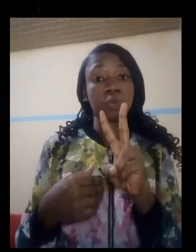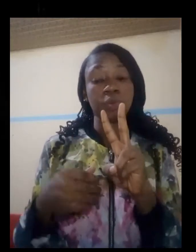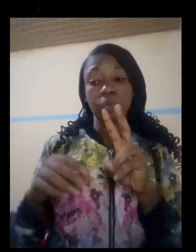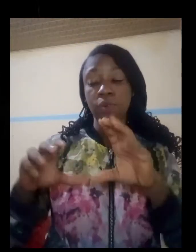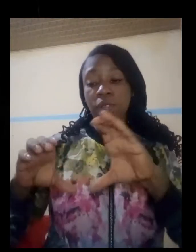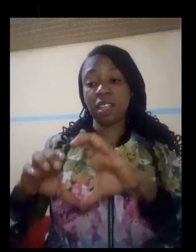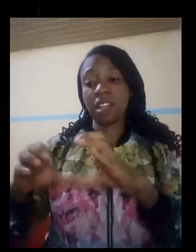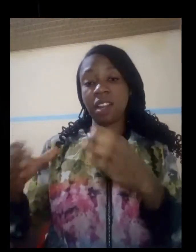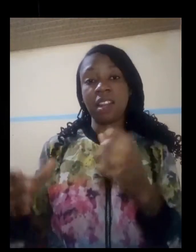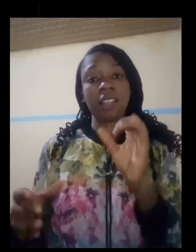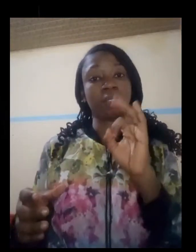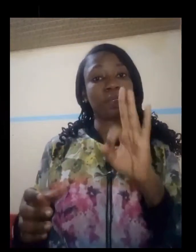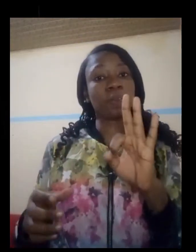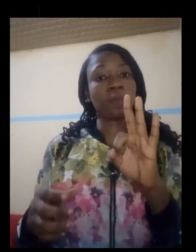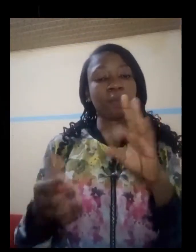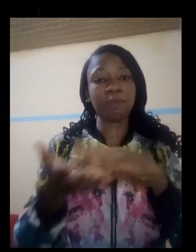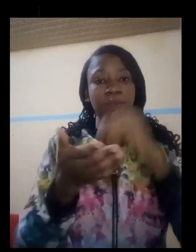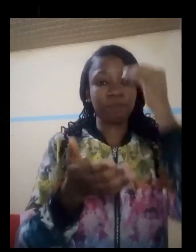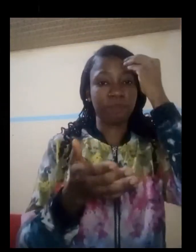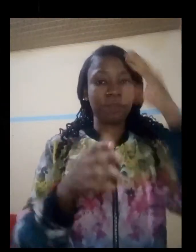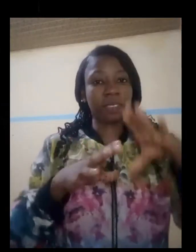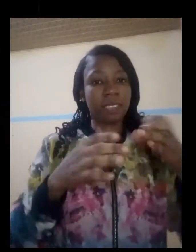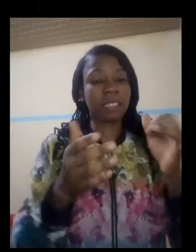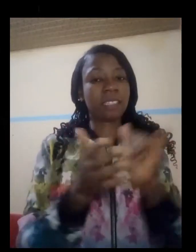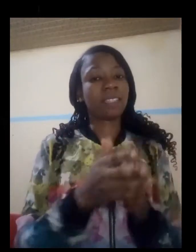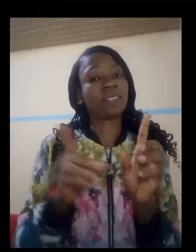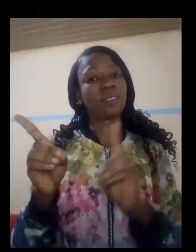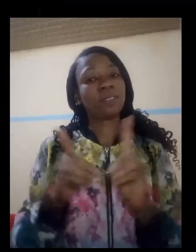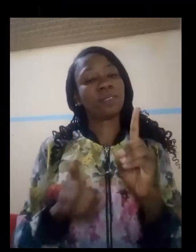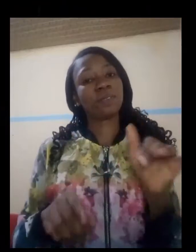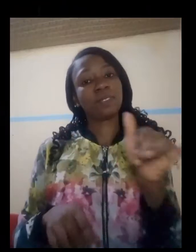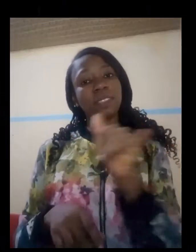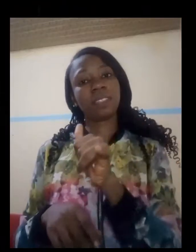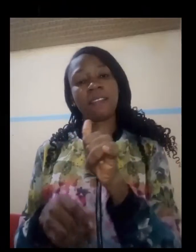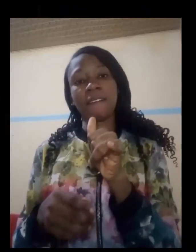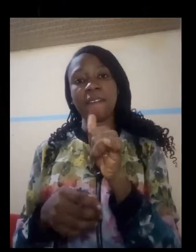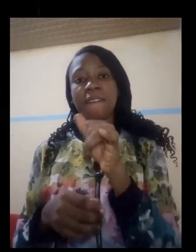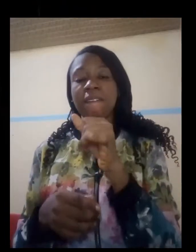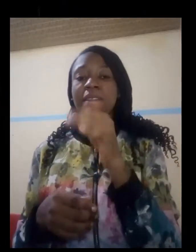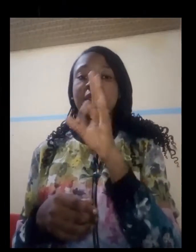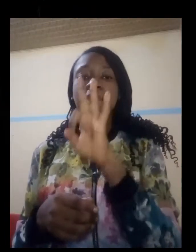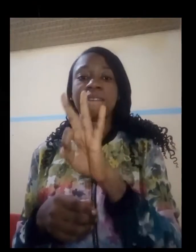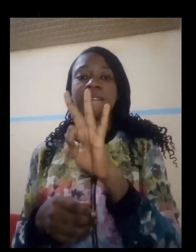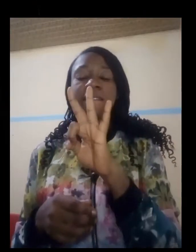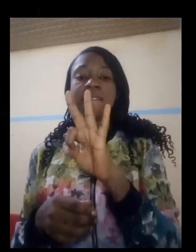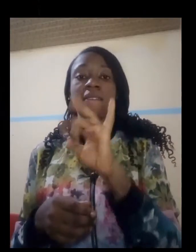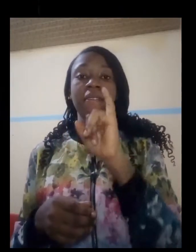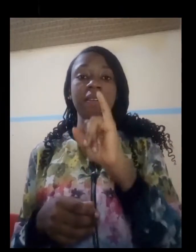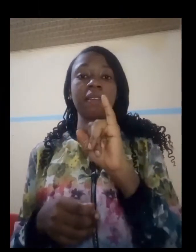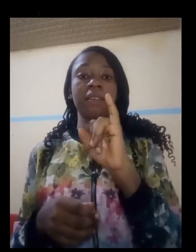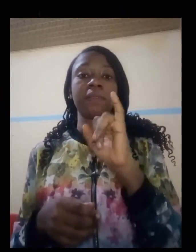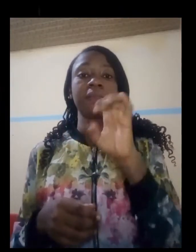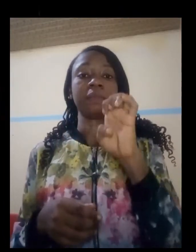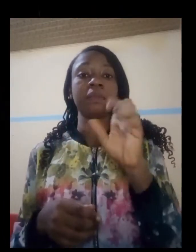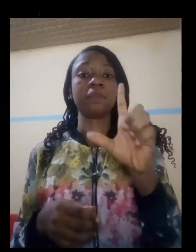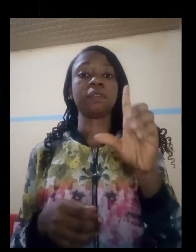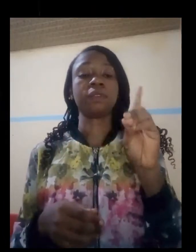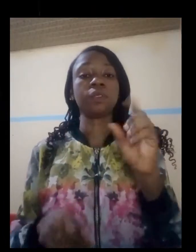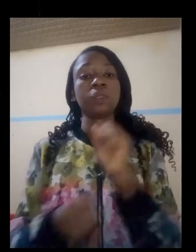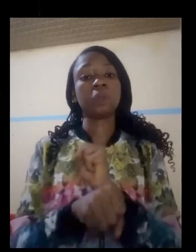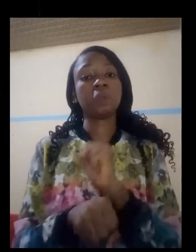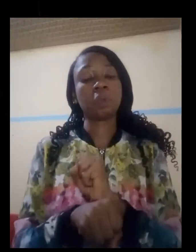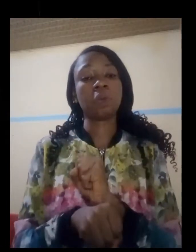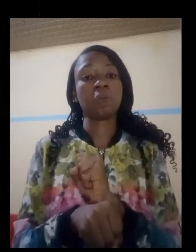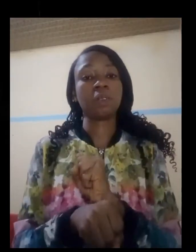their field work. It is exciting to know the kind of topics that our current students are writing upon, each of which has to